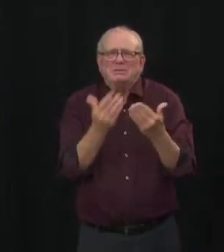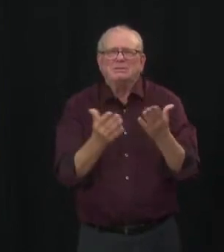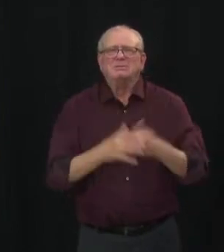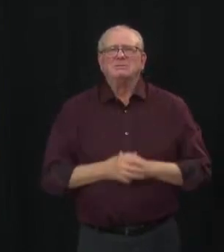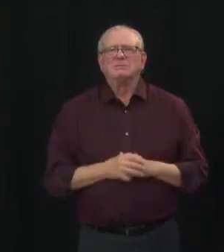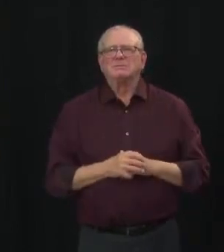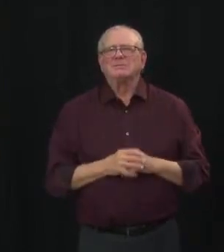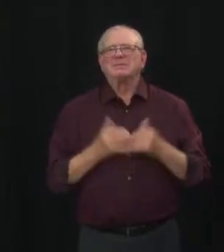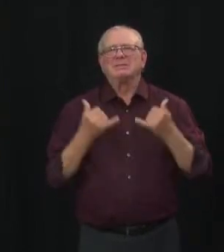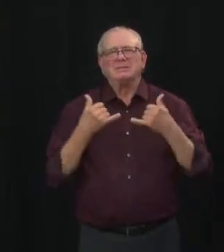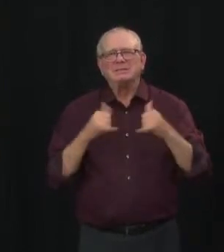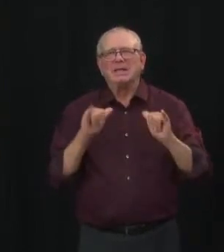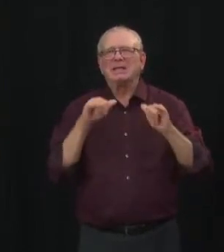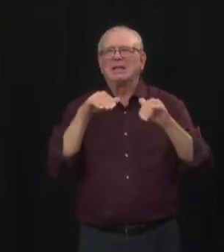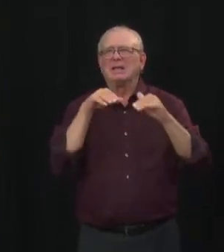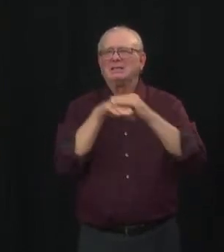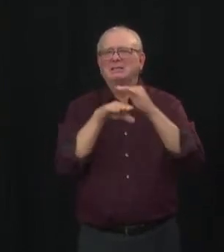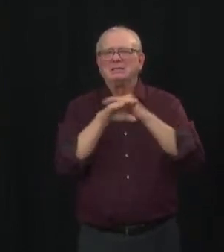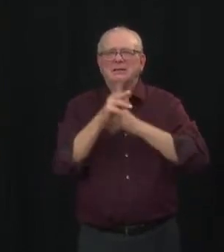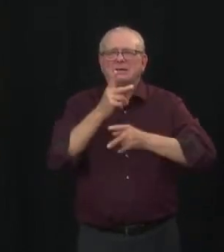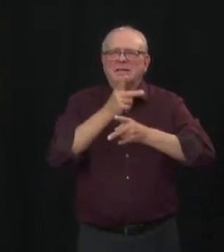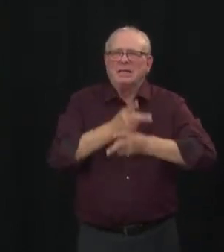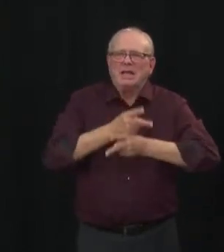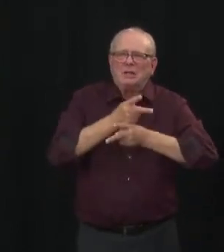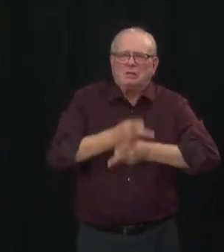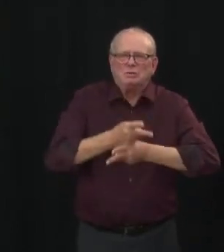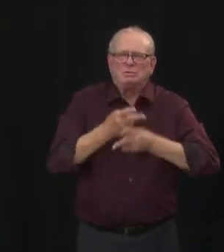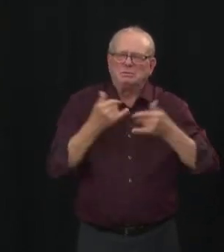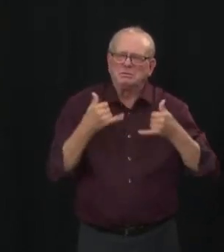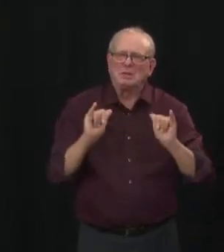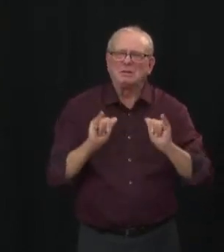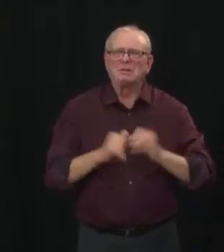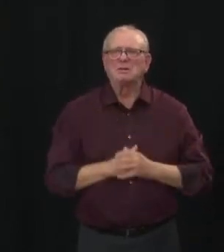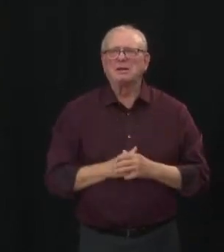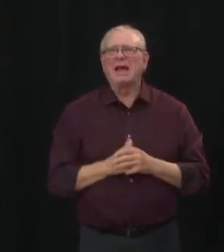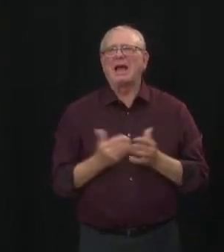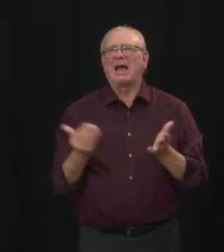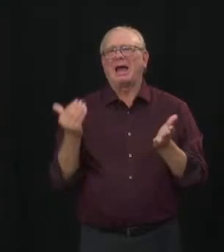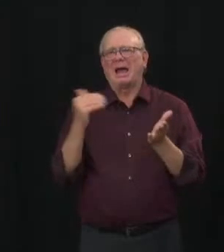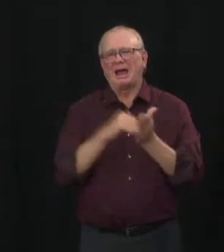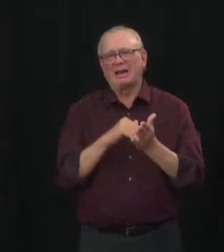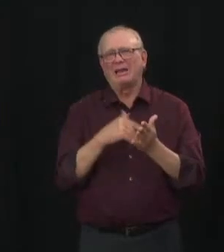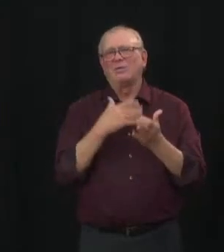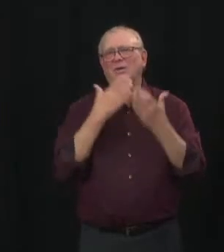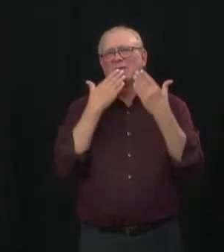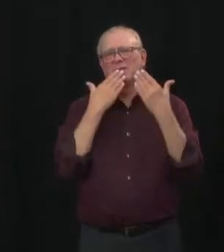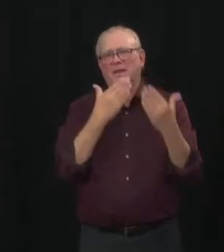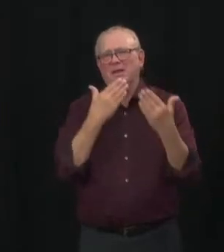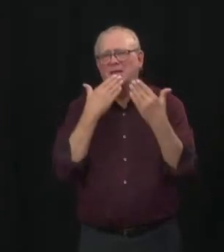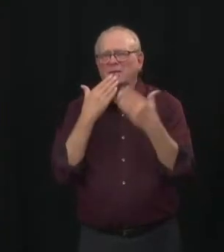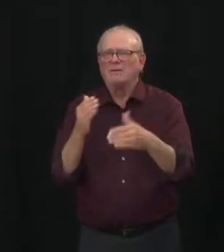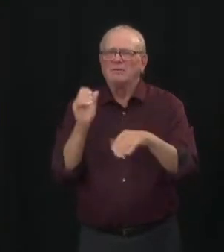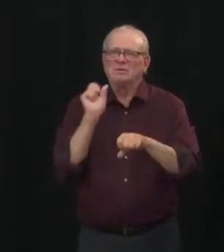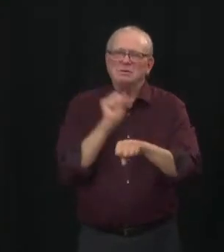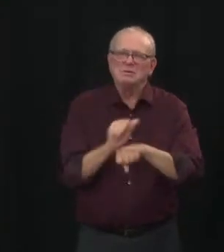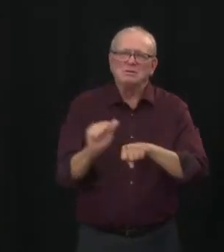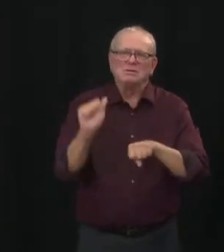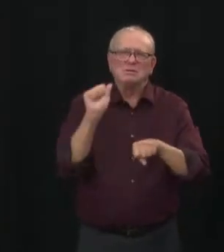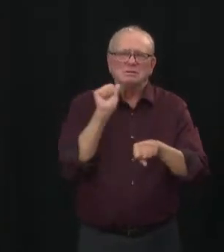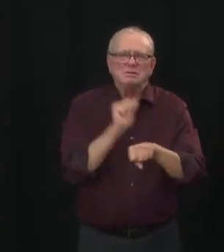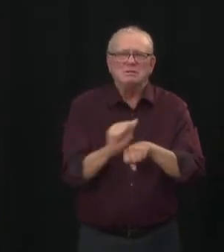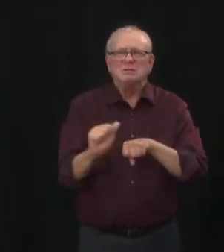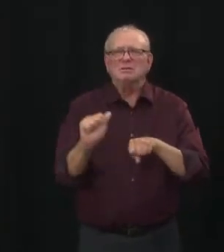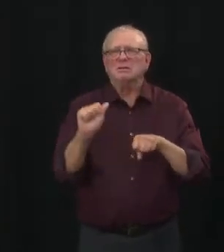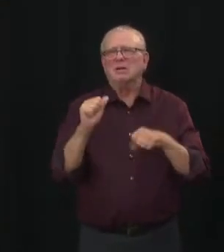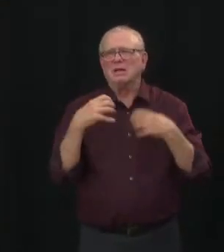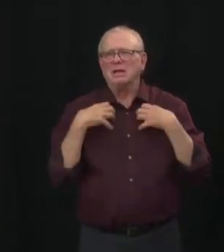care for all Albertans. So I want to once again give thanks to the dedication of our healthcare professionals. It's no